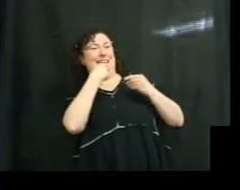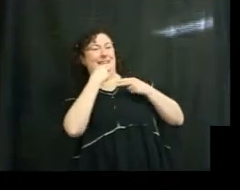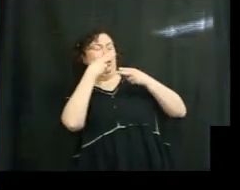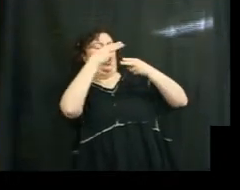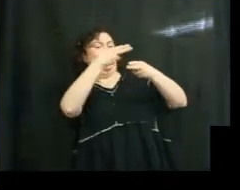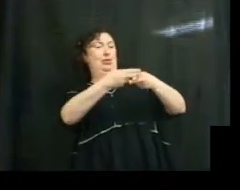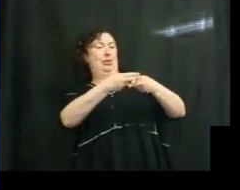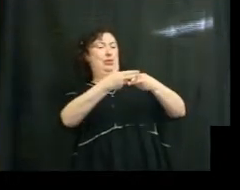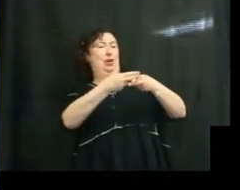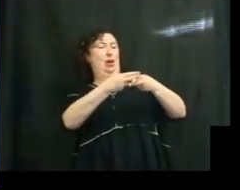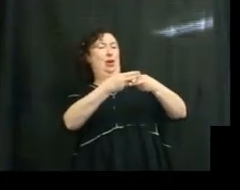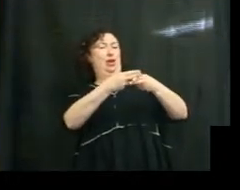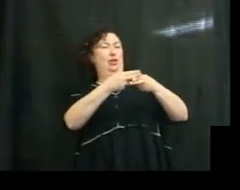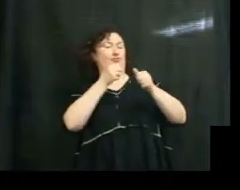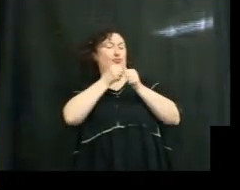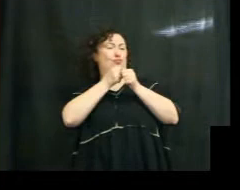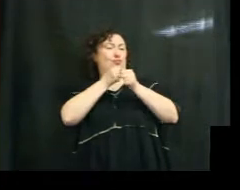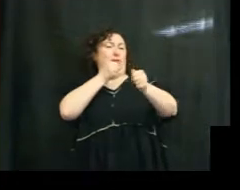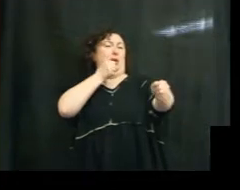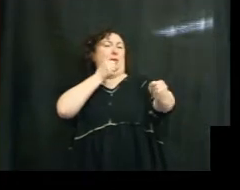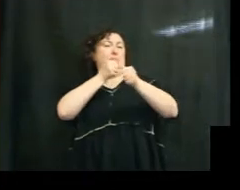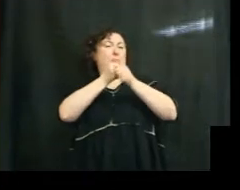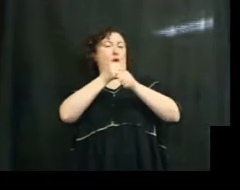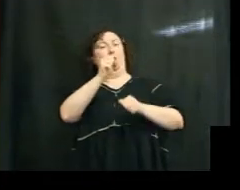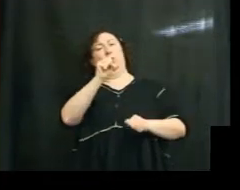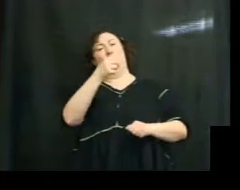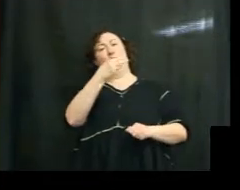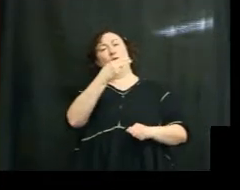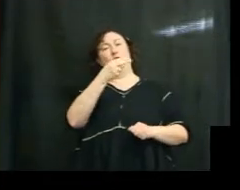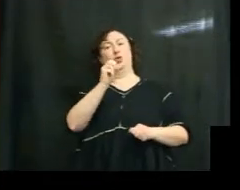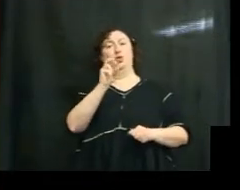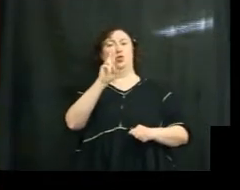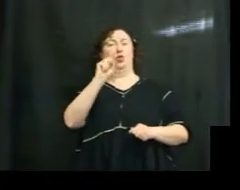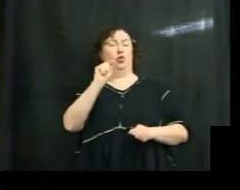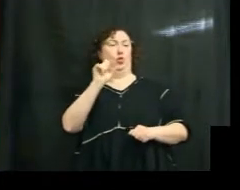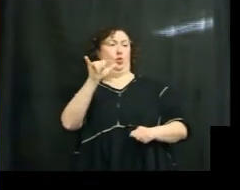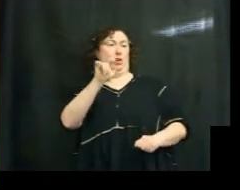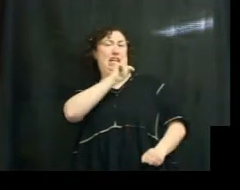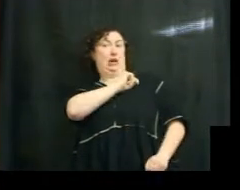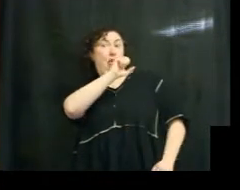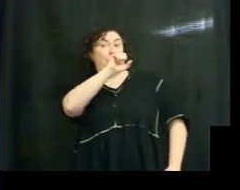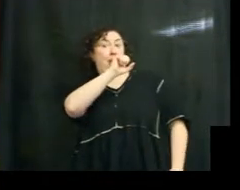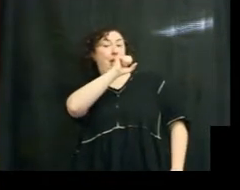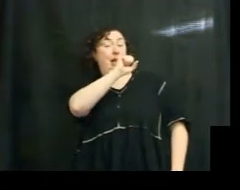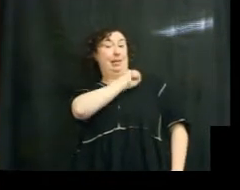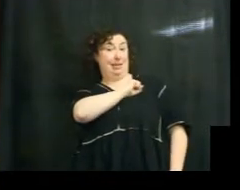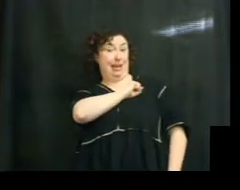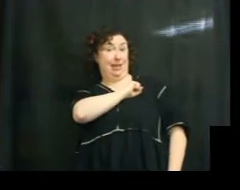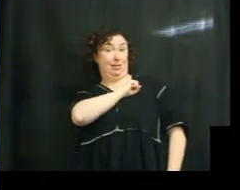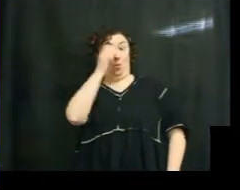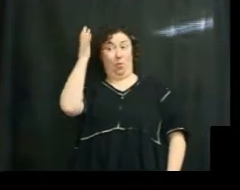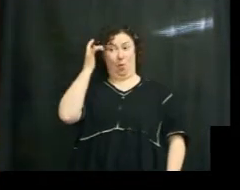called out, because the instrument was twice my size. "Where you at?"